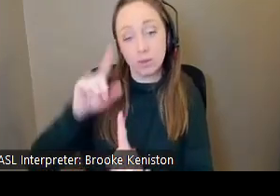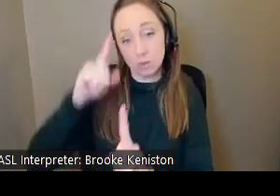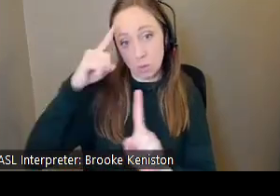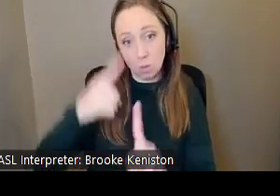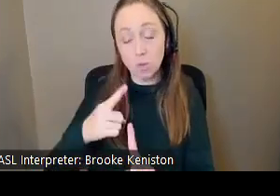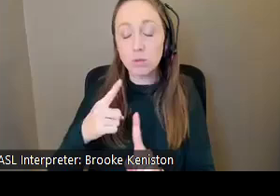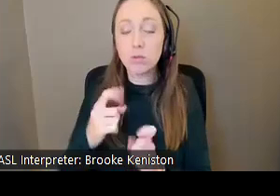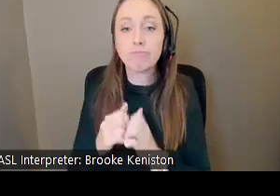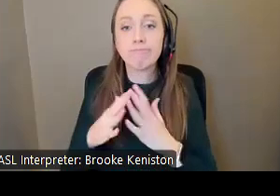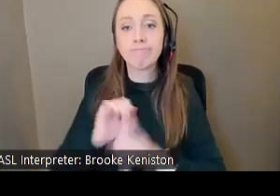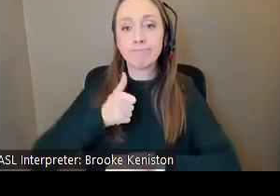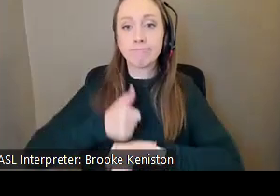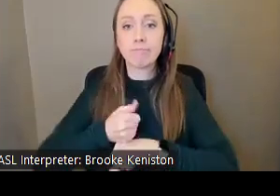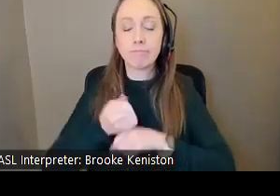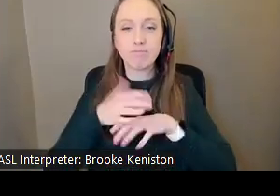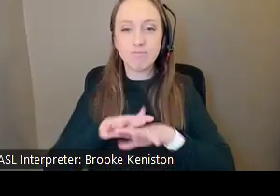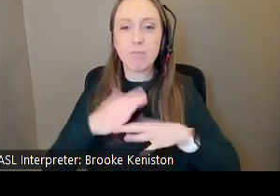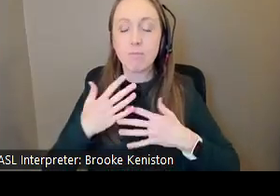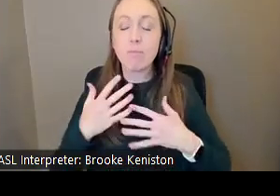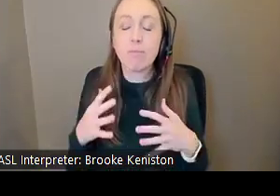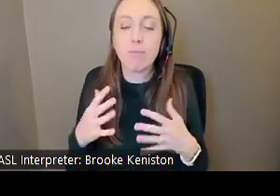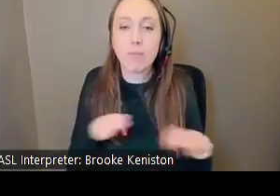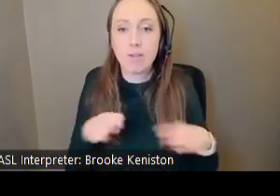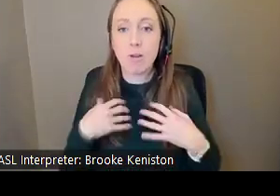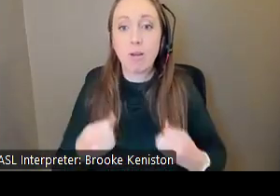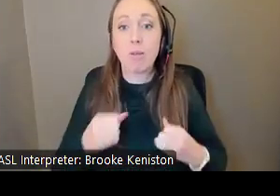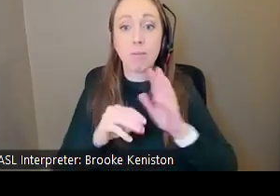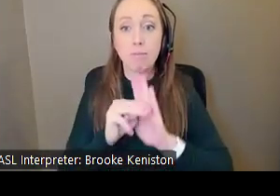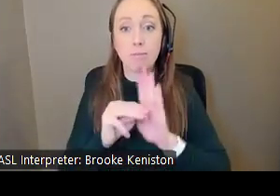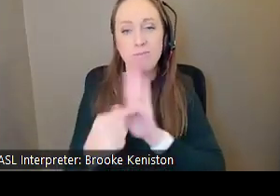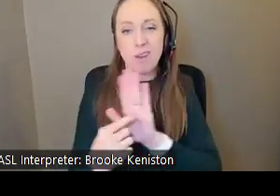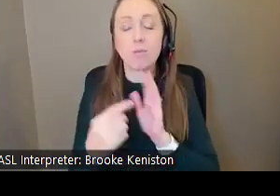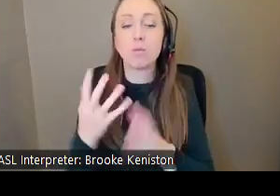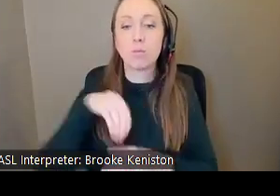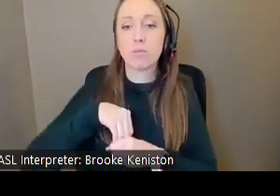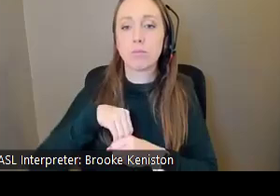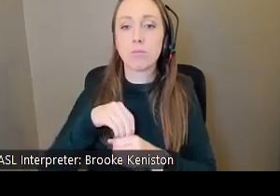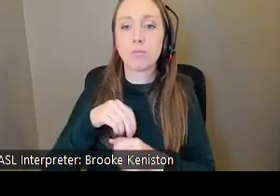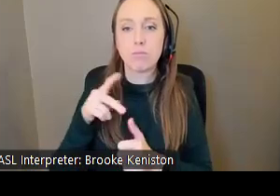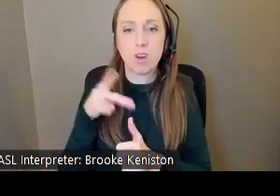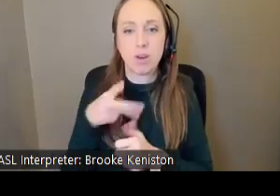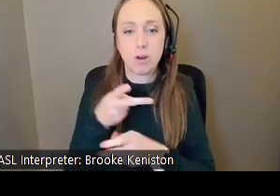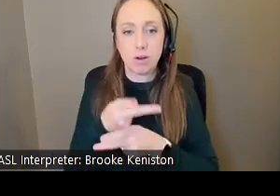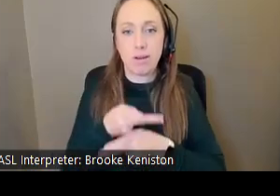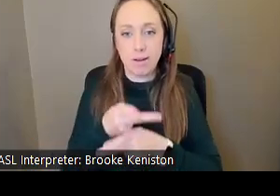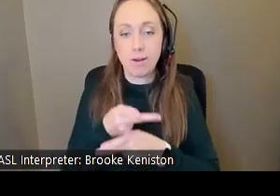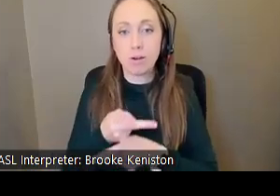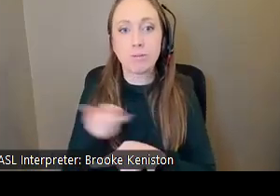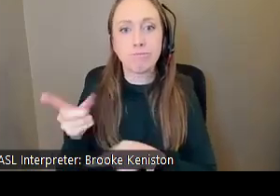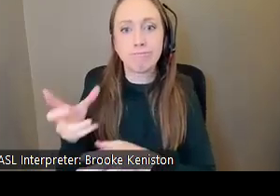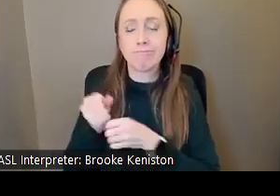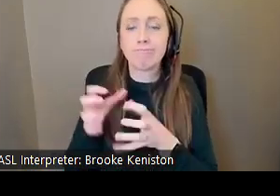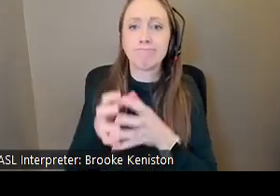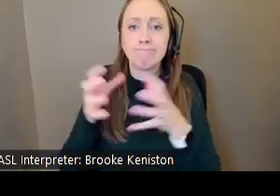in primary care. Deepu has secured literally millions of dollars in foundation grants to implement